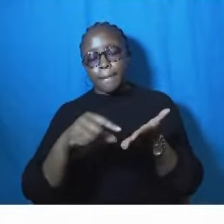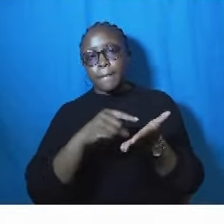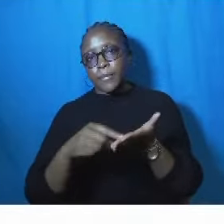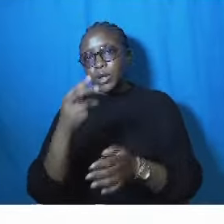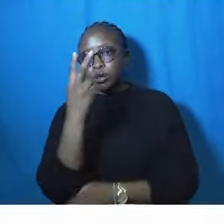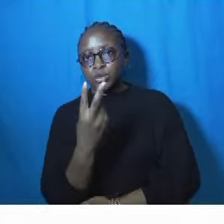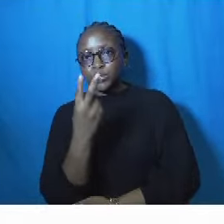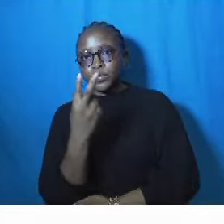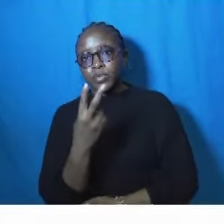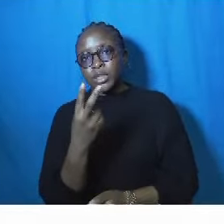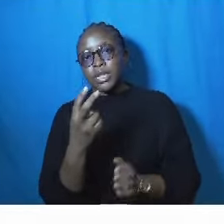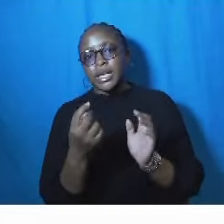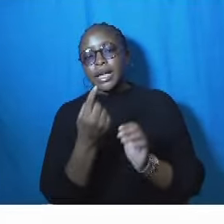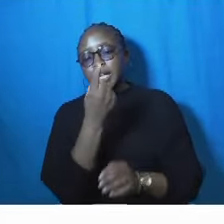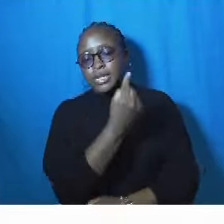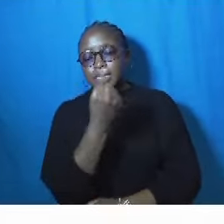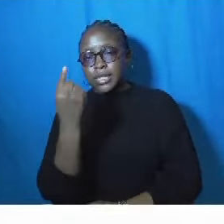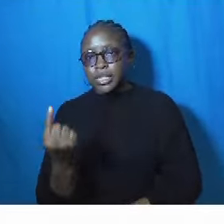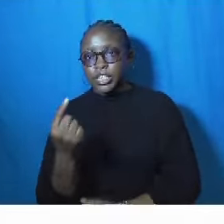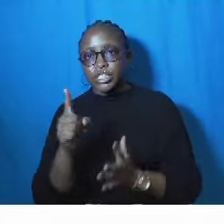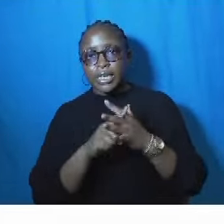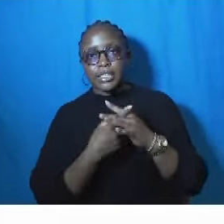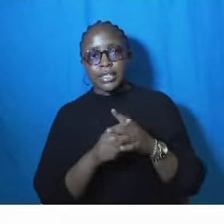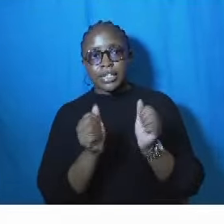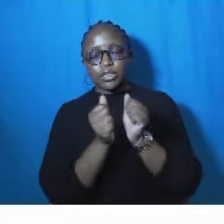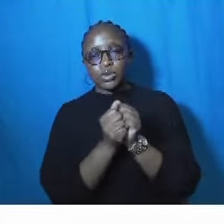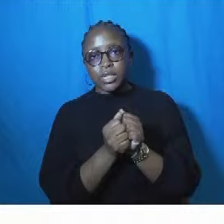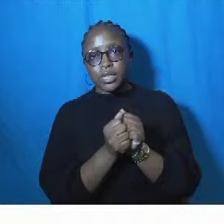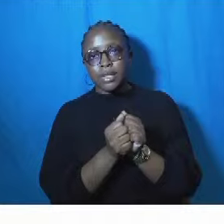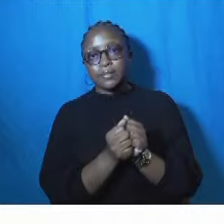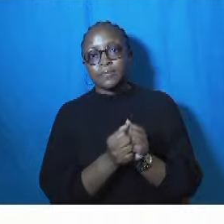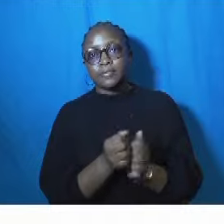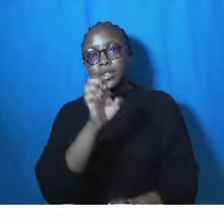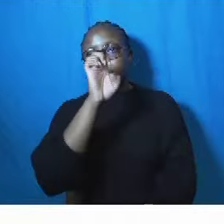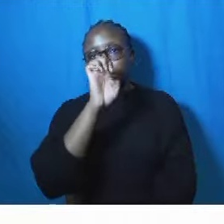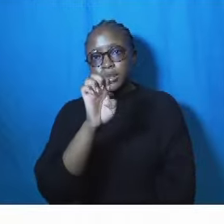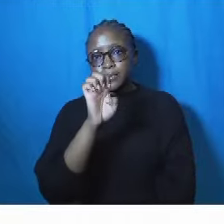E for easier reference and memory.